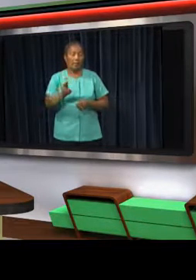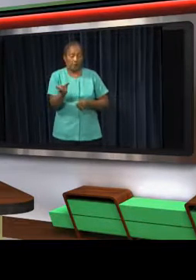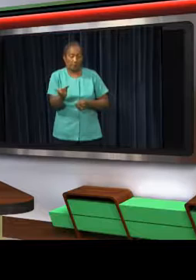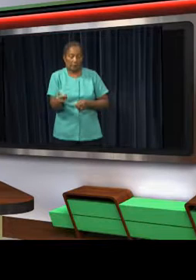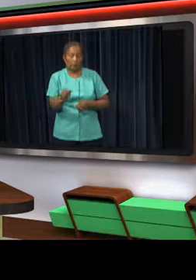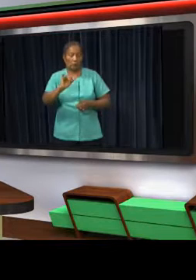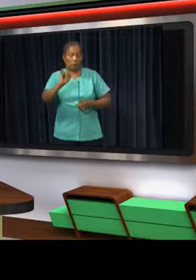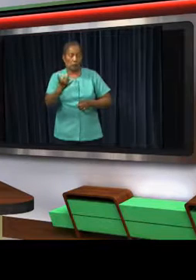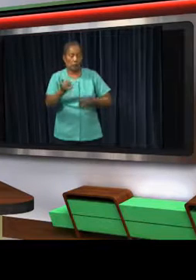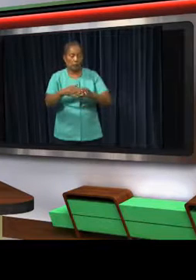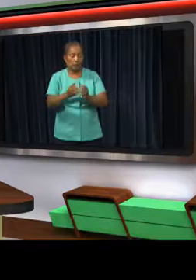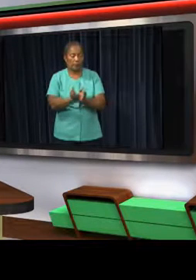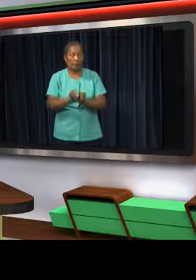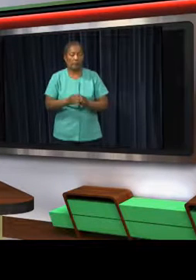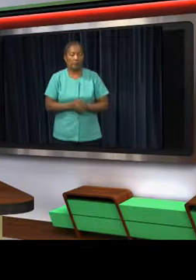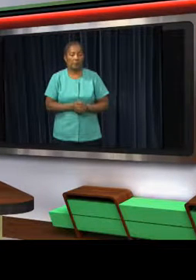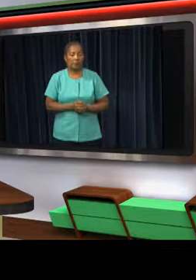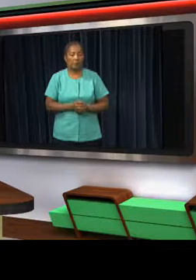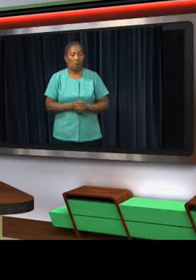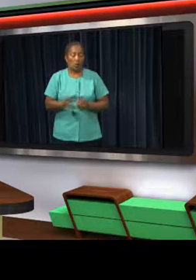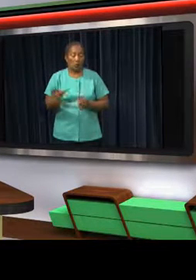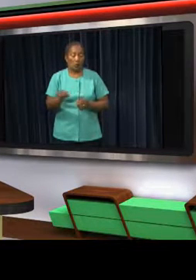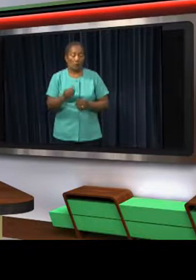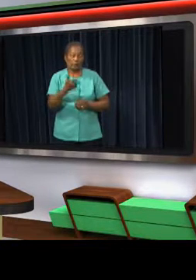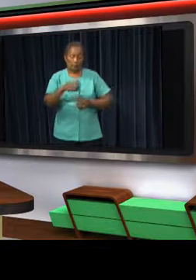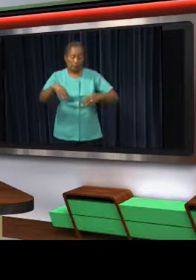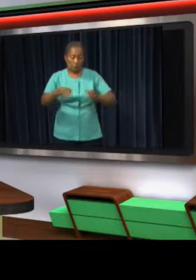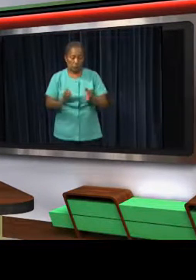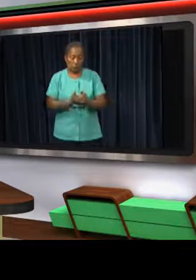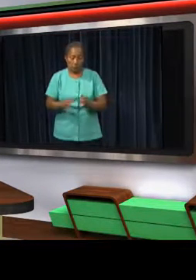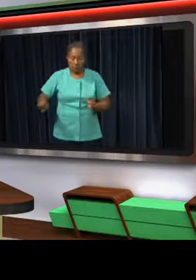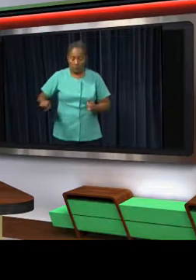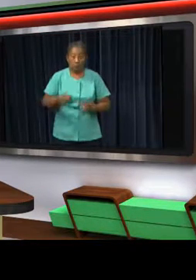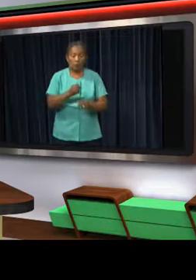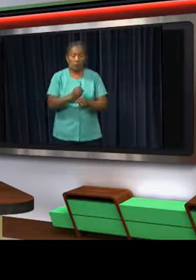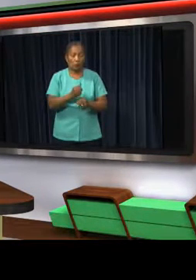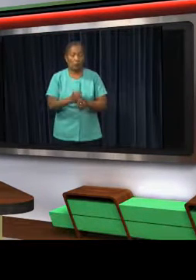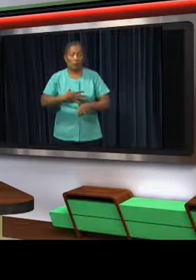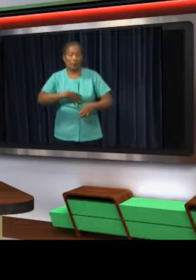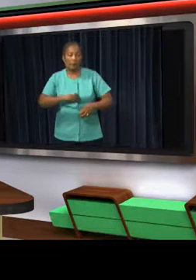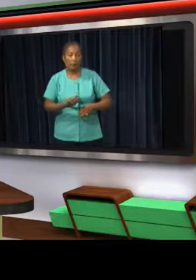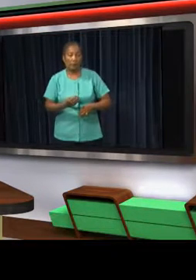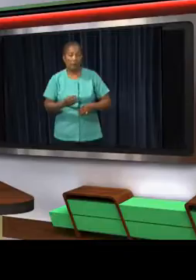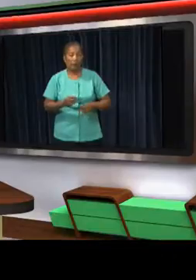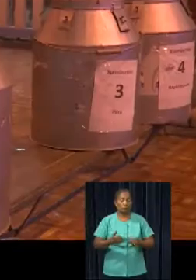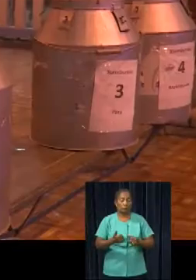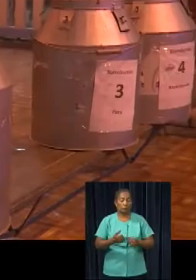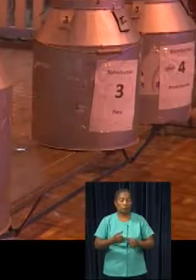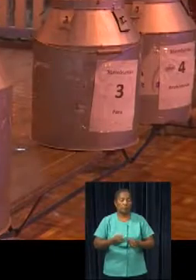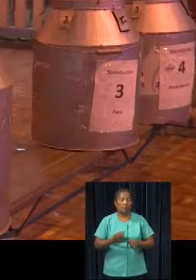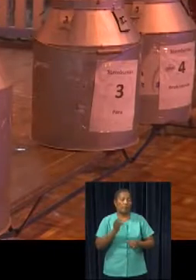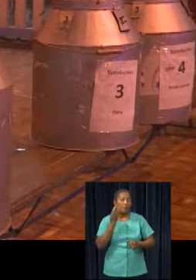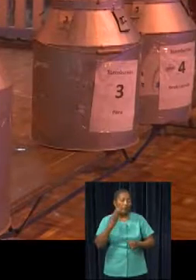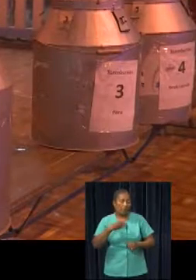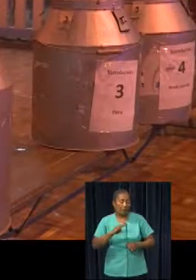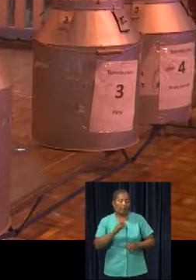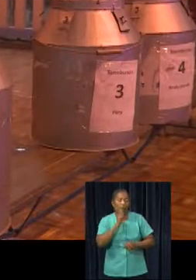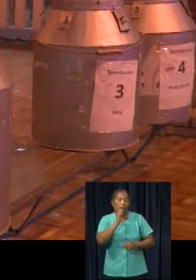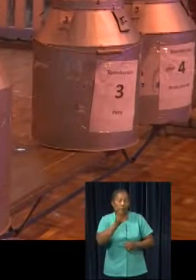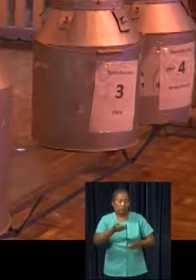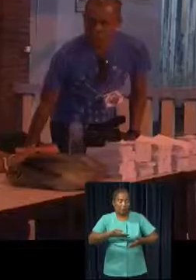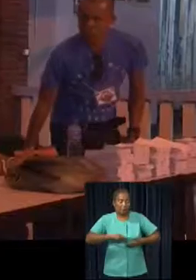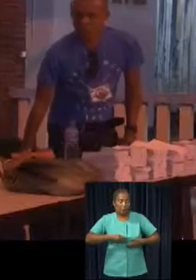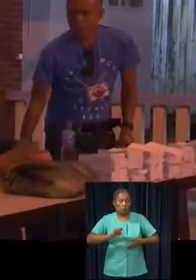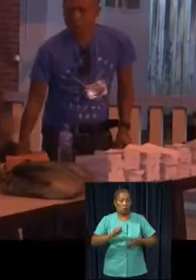for years, says Rahul Helling, member of the renewal movement. Of the six groups that participated in the